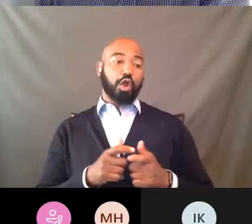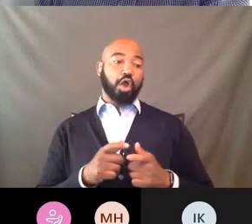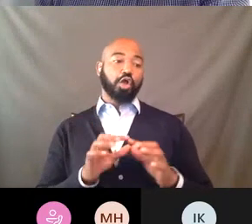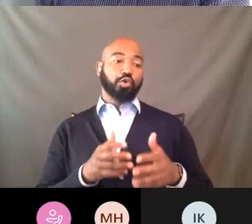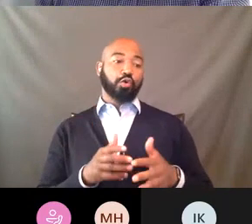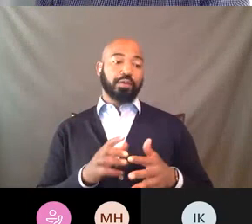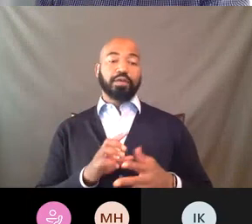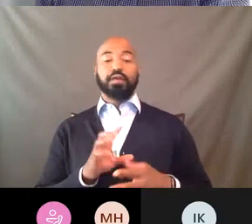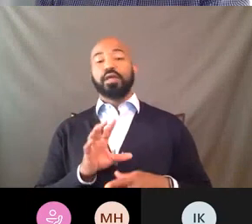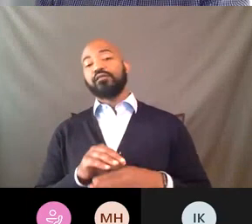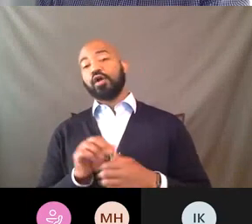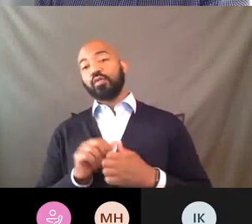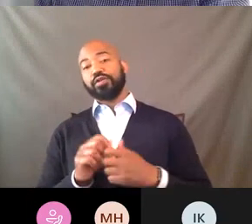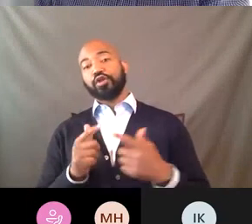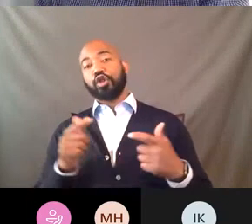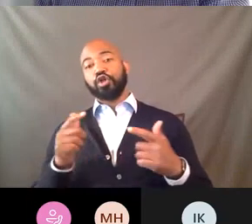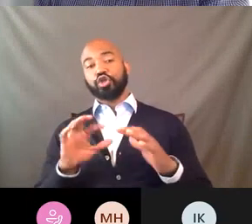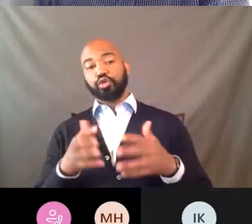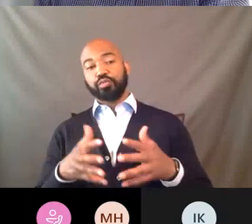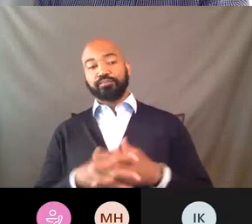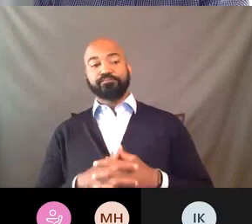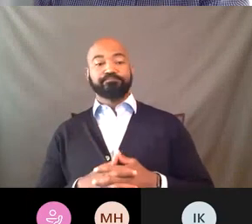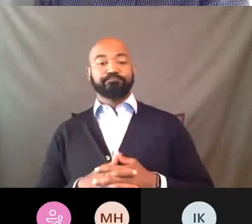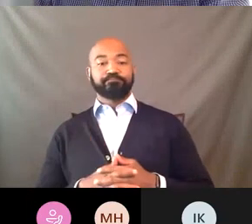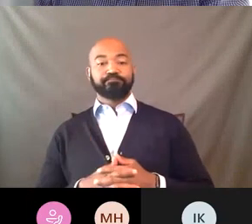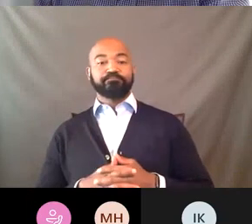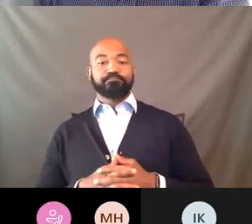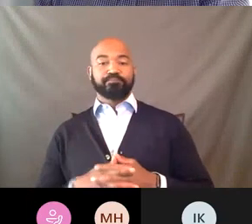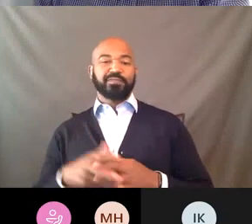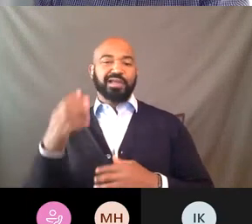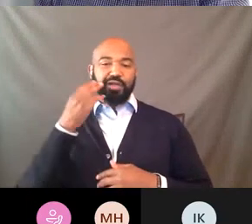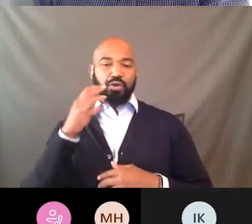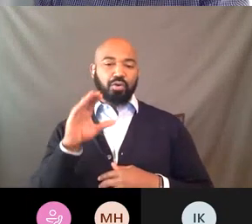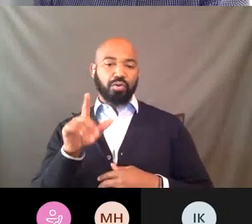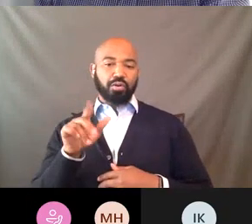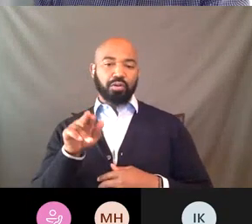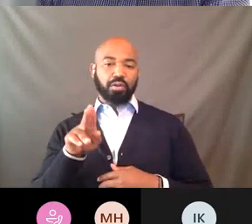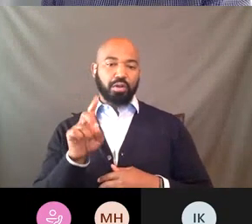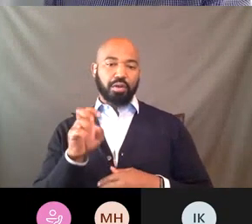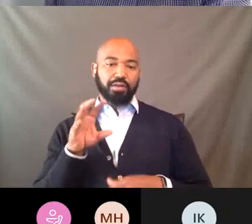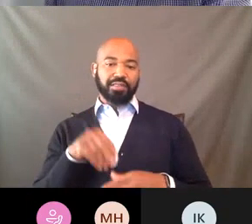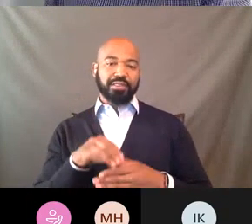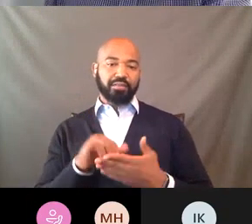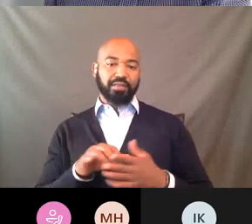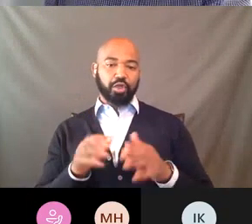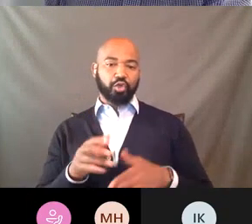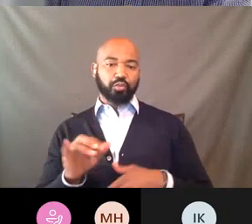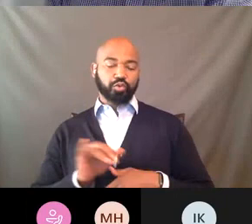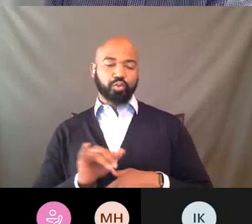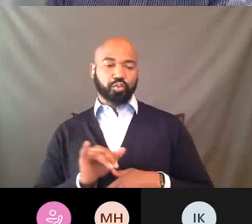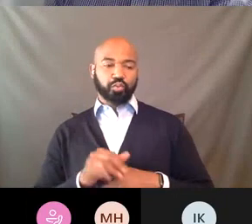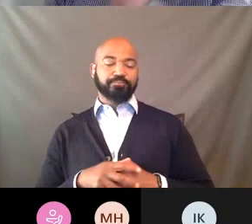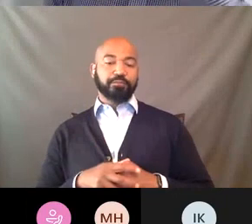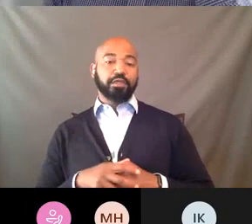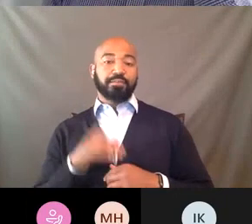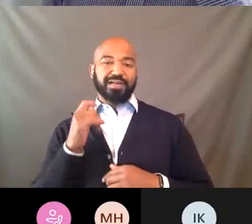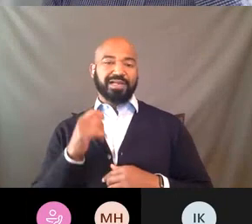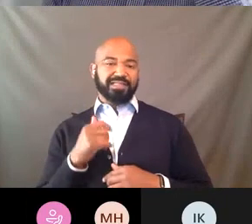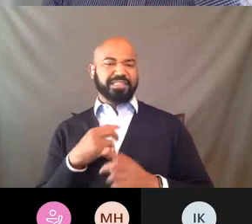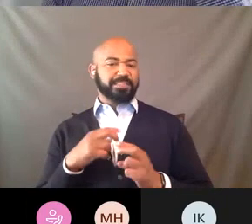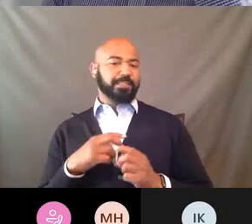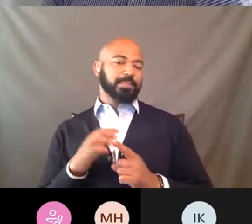large group. So I know Claude's on that group, I think, which is good, because he's a champion for that